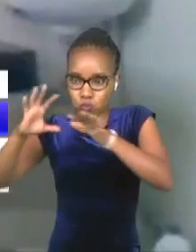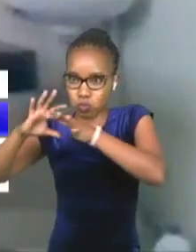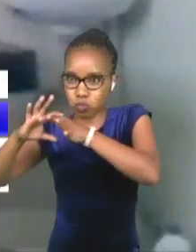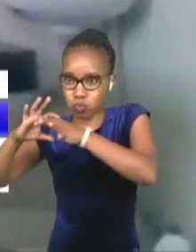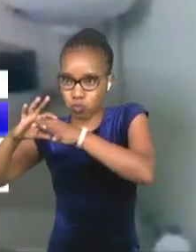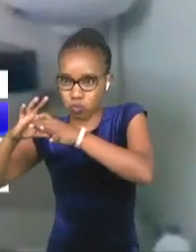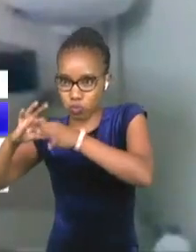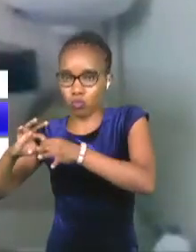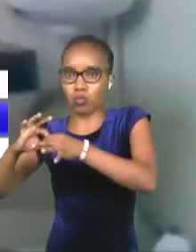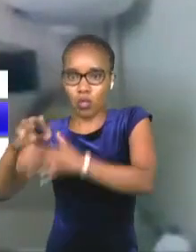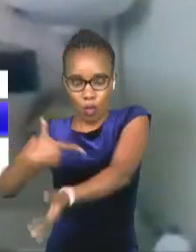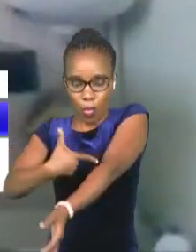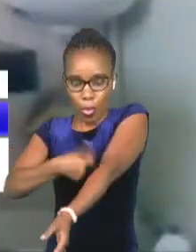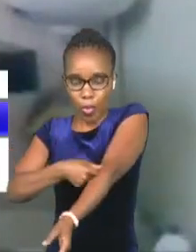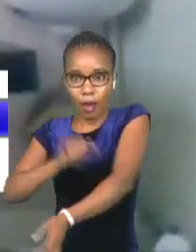as an injectable